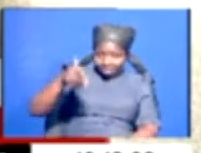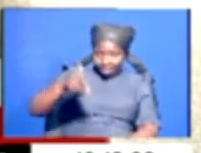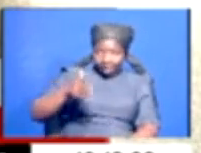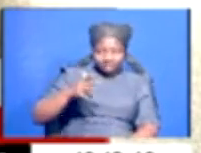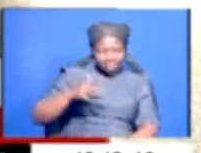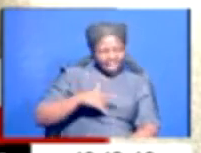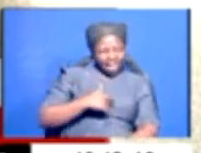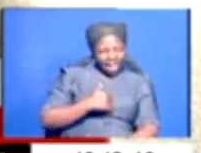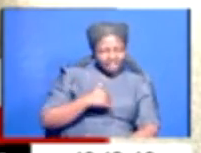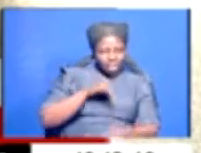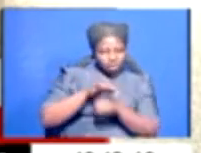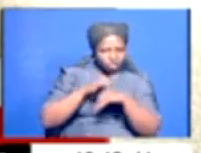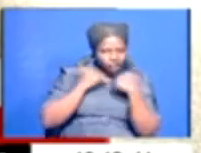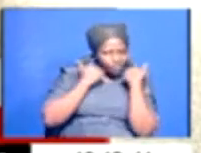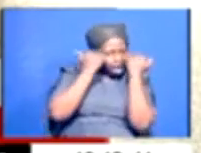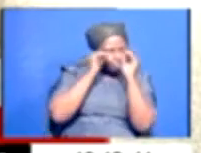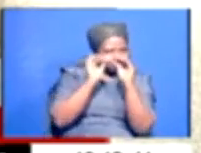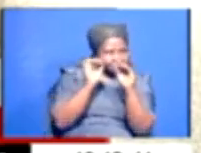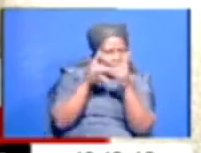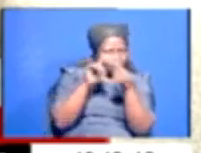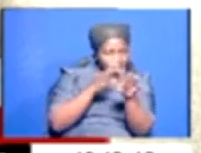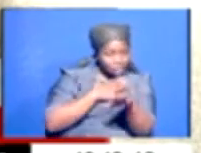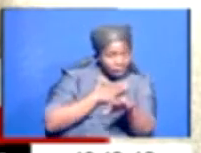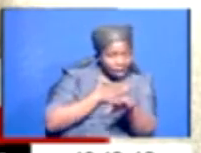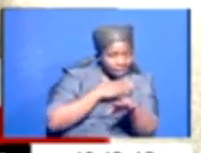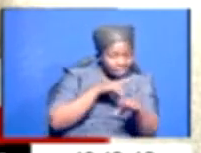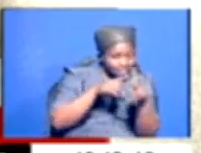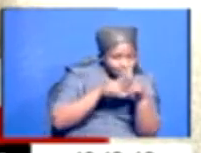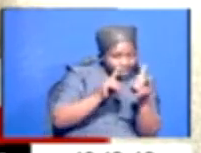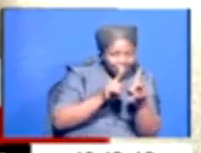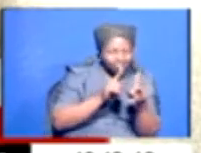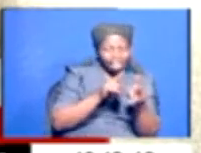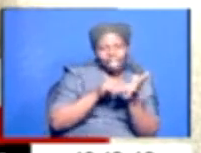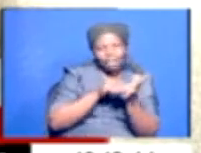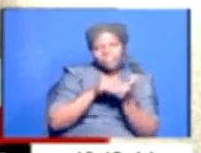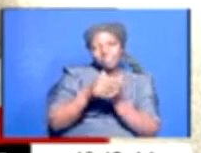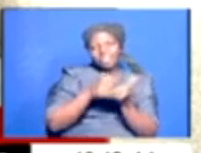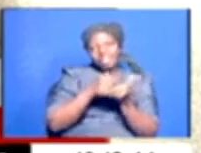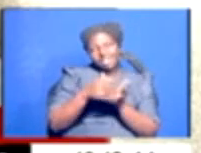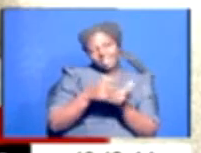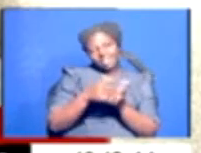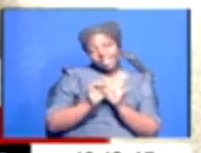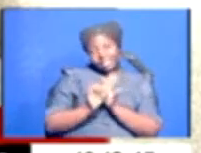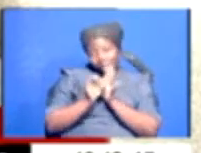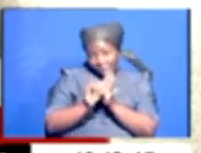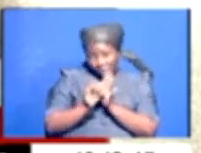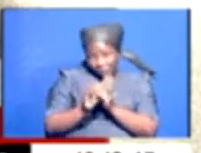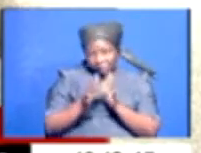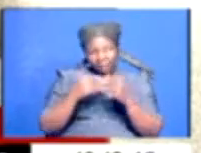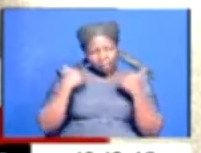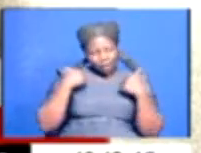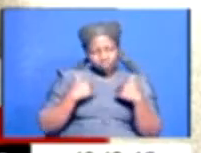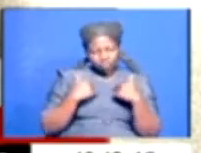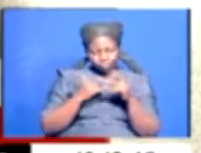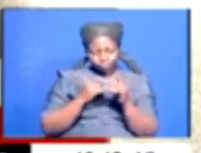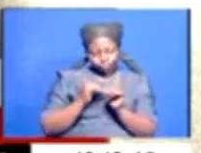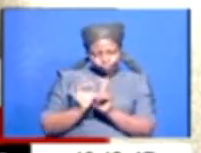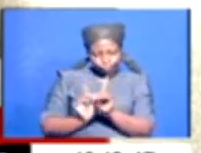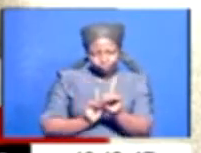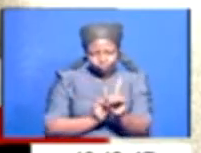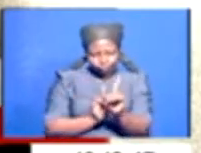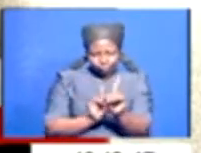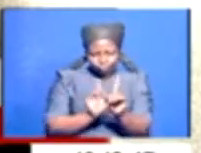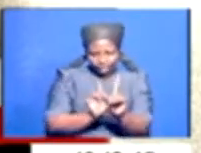pressure, lakini starting yangu ikunakuanga weak. As like mimi wajua kidogo, lakini tukifika like